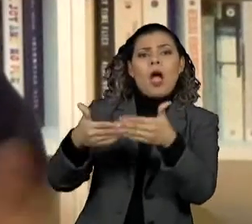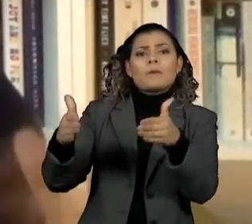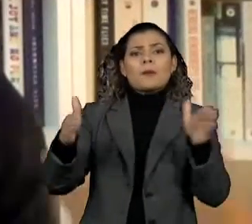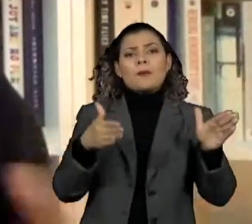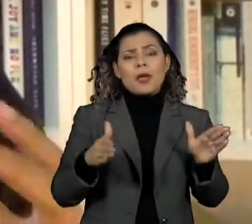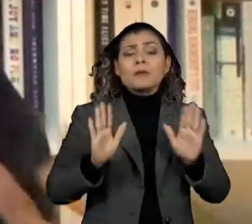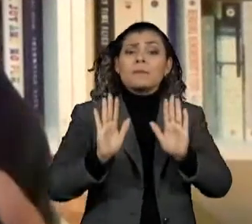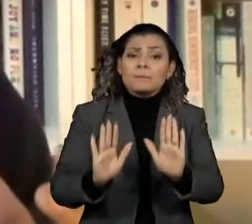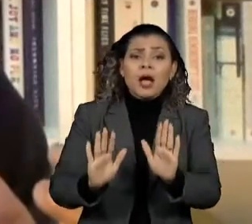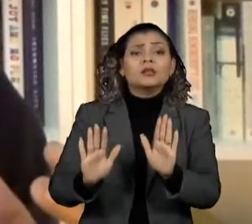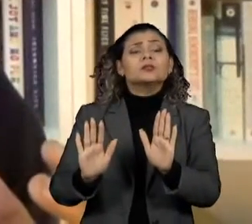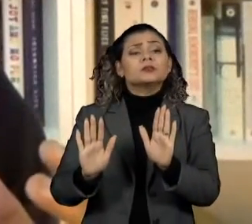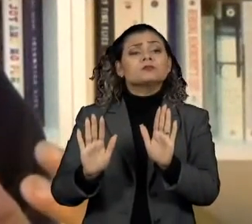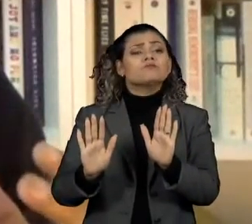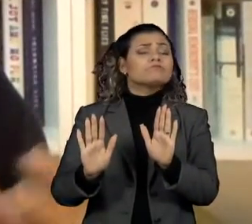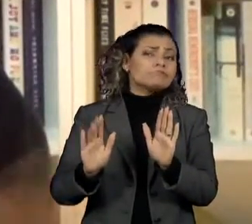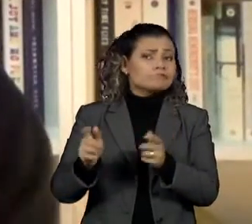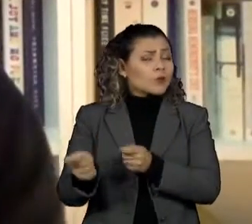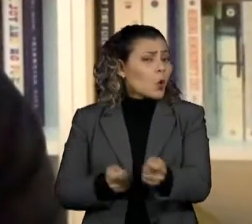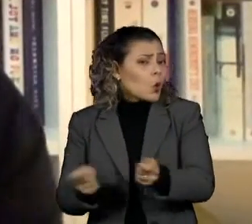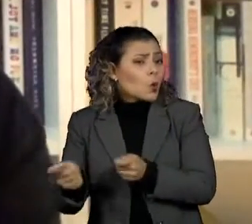how